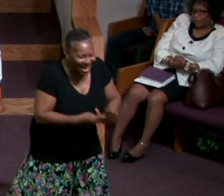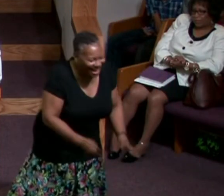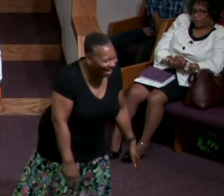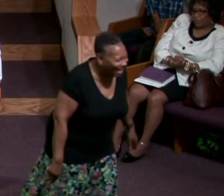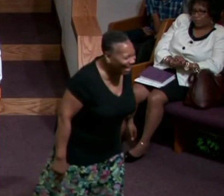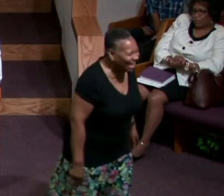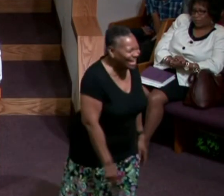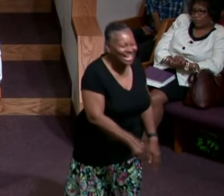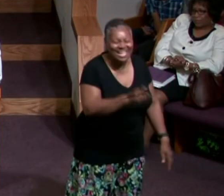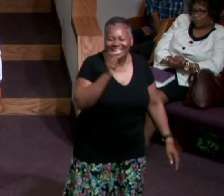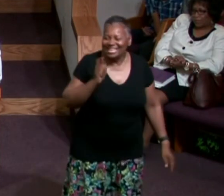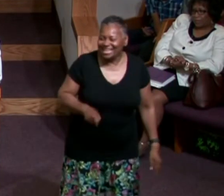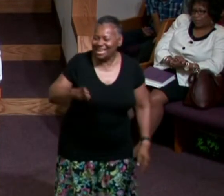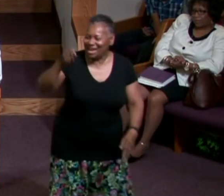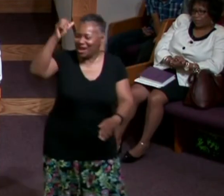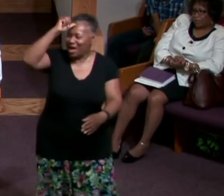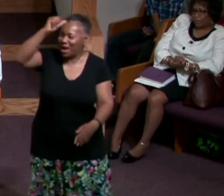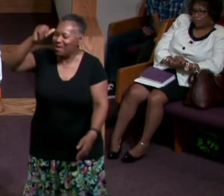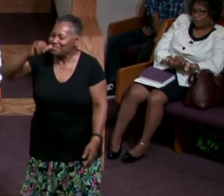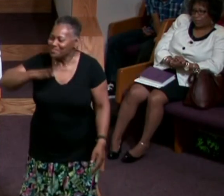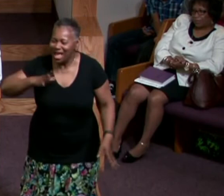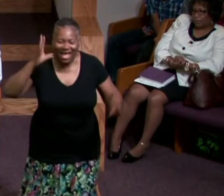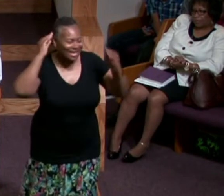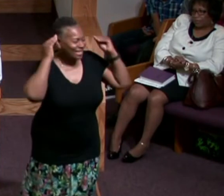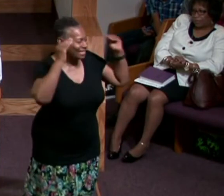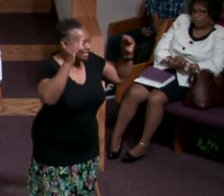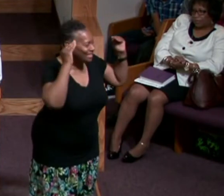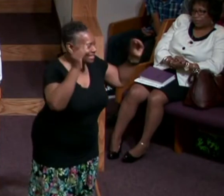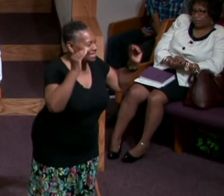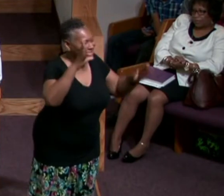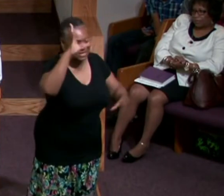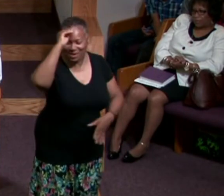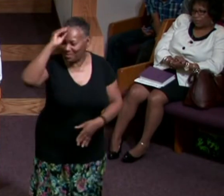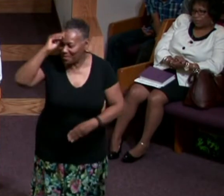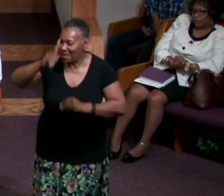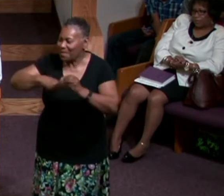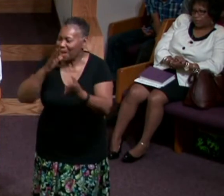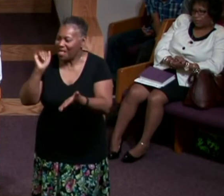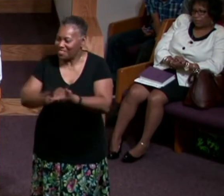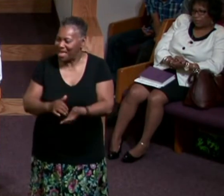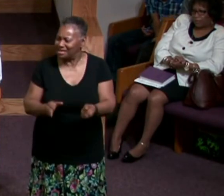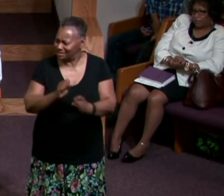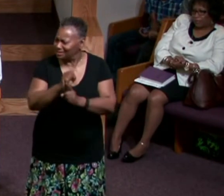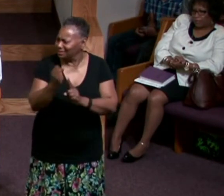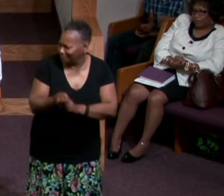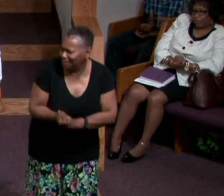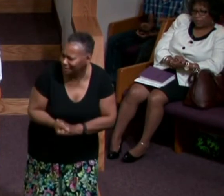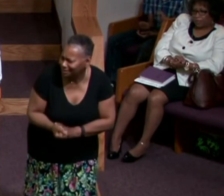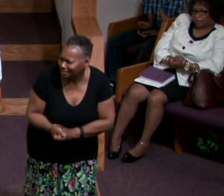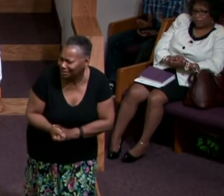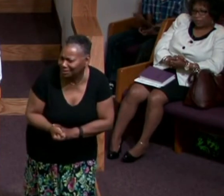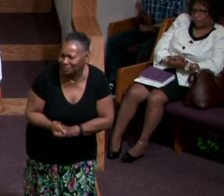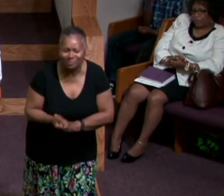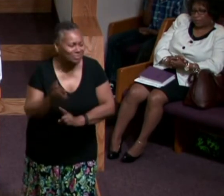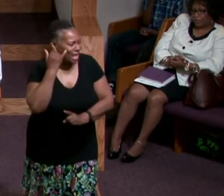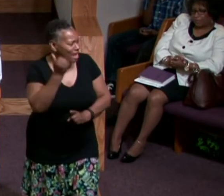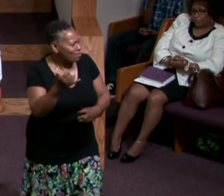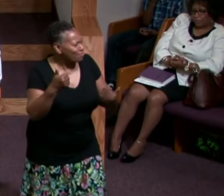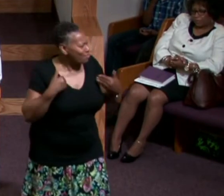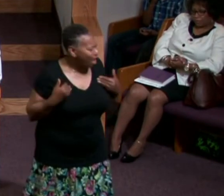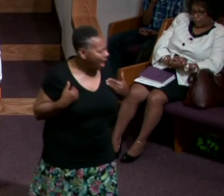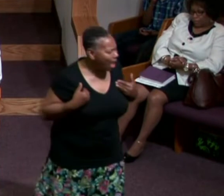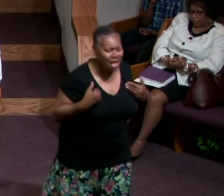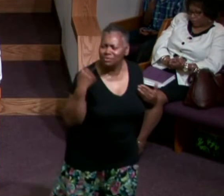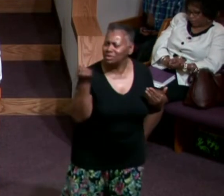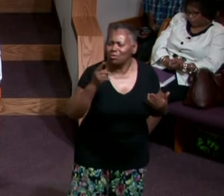It takes a man to teach a boy about that situation. Help me, somebody. And if you have someone that's willing to